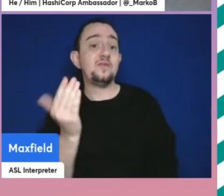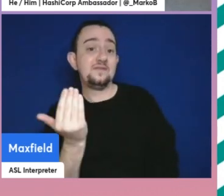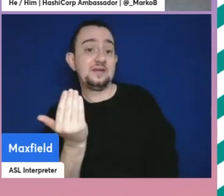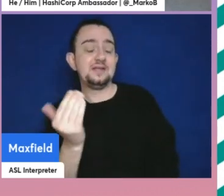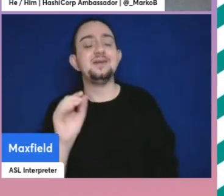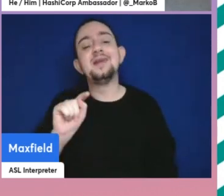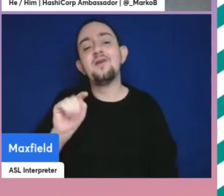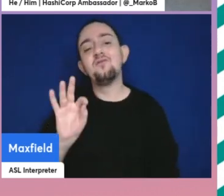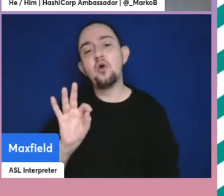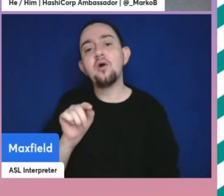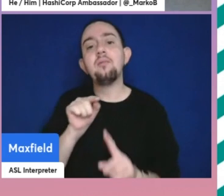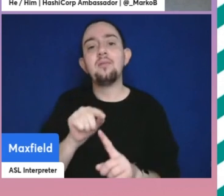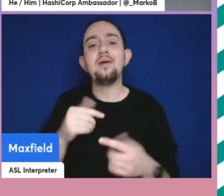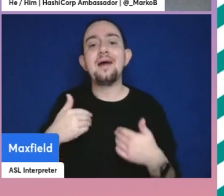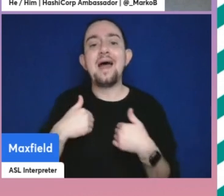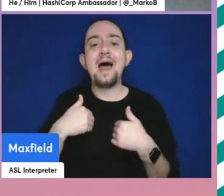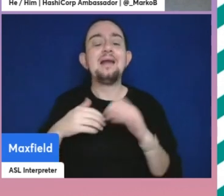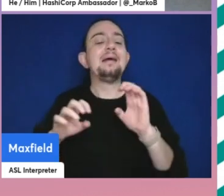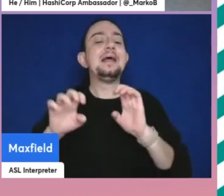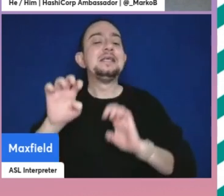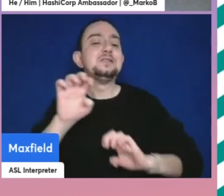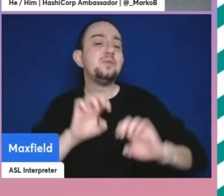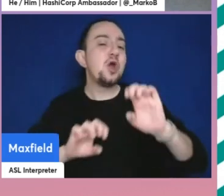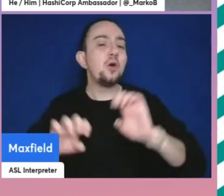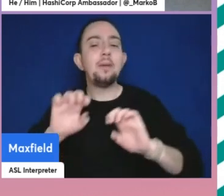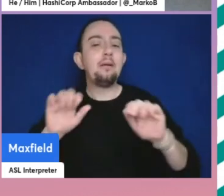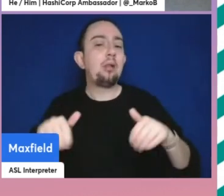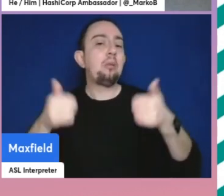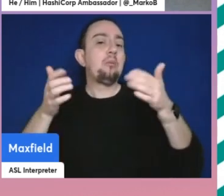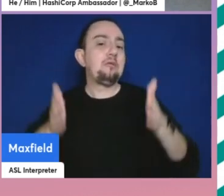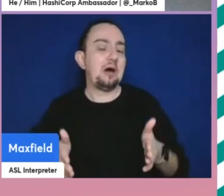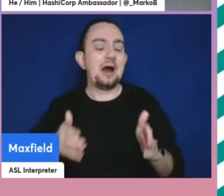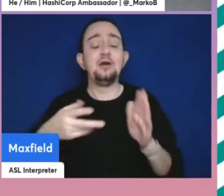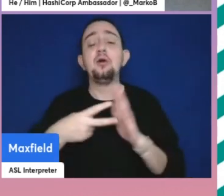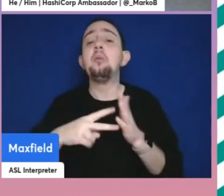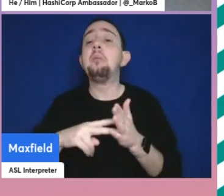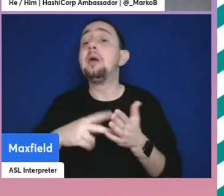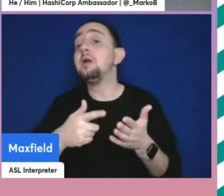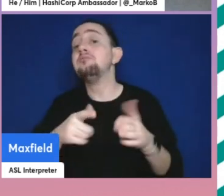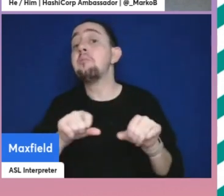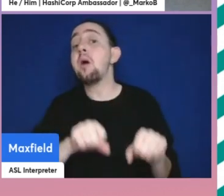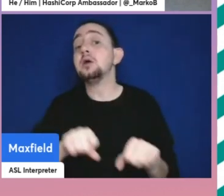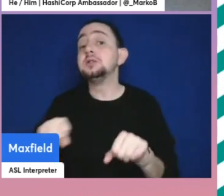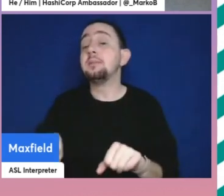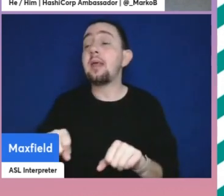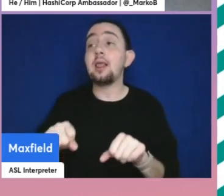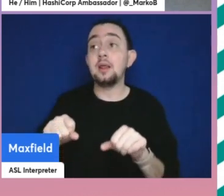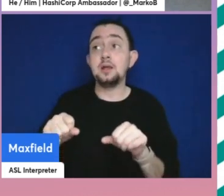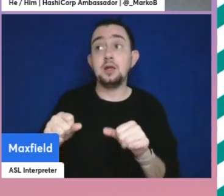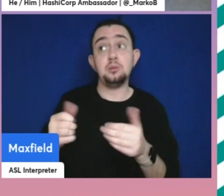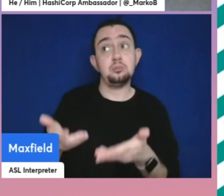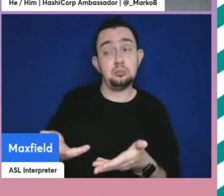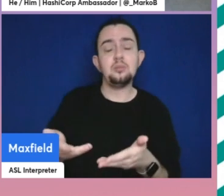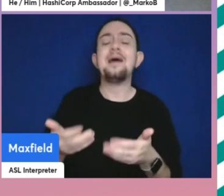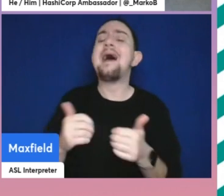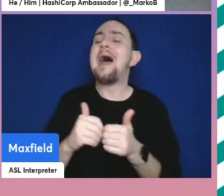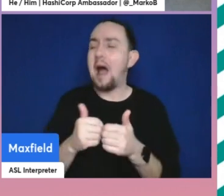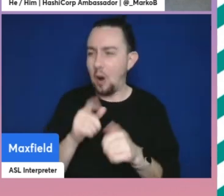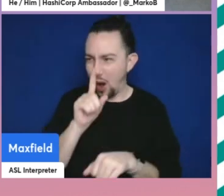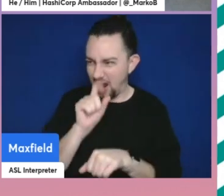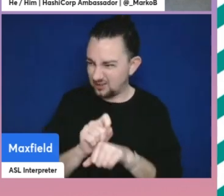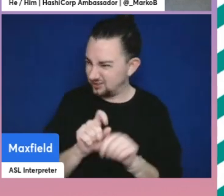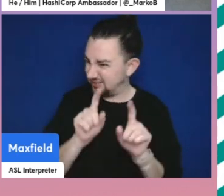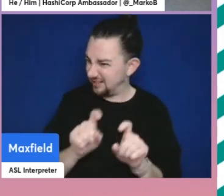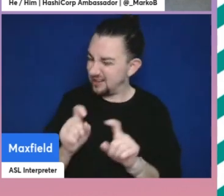experimental provider which kind of opened up a possibility of thinking of how could we actually test things directly from